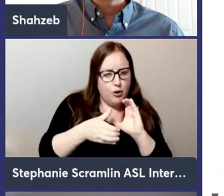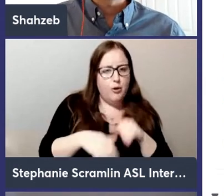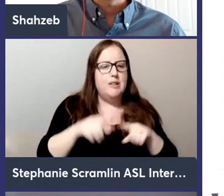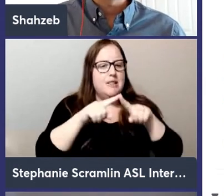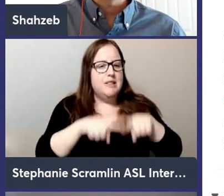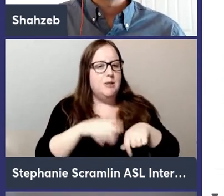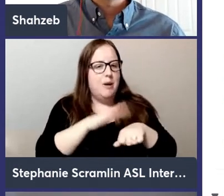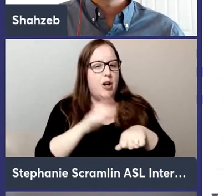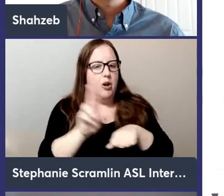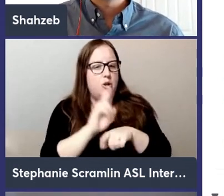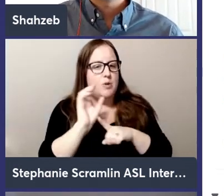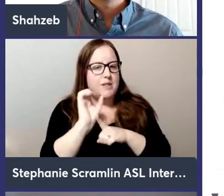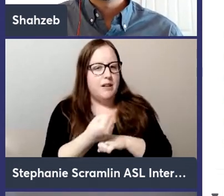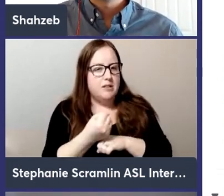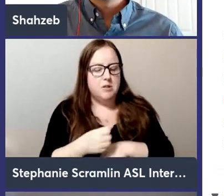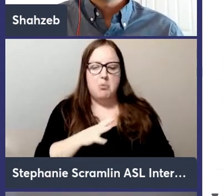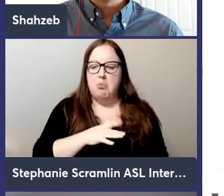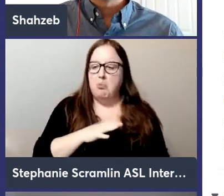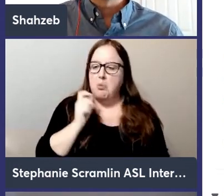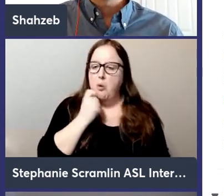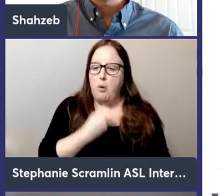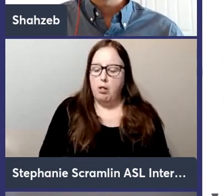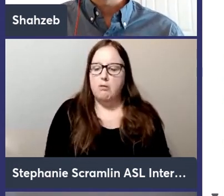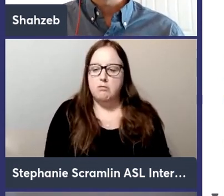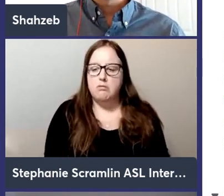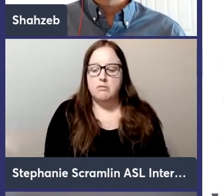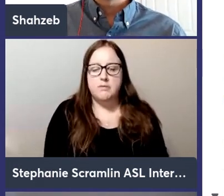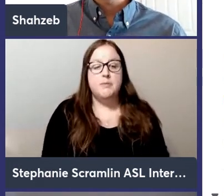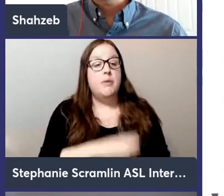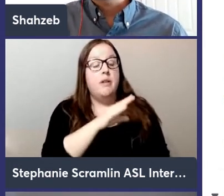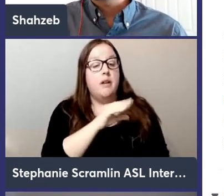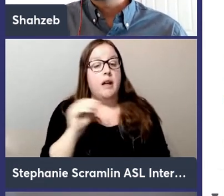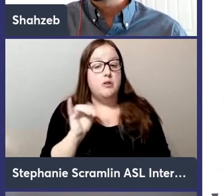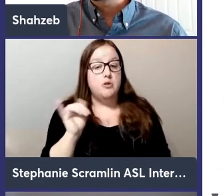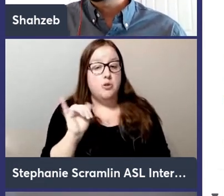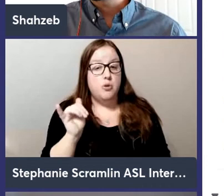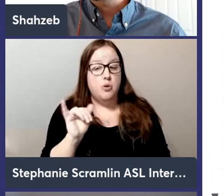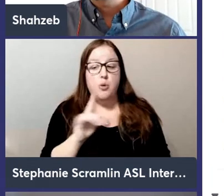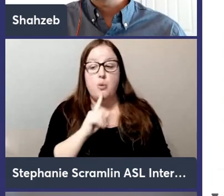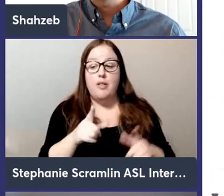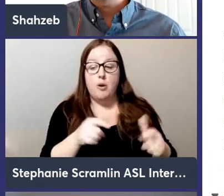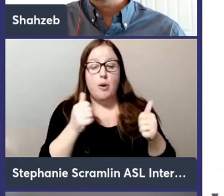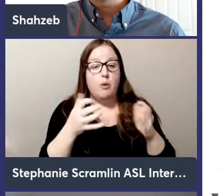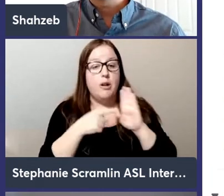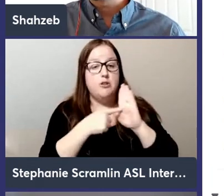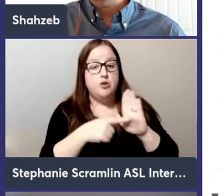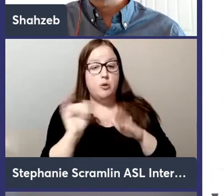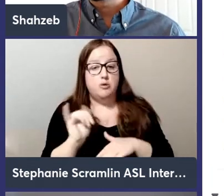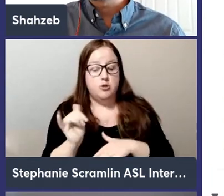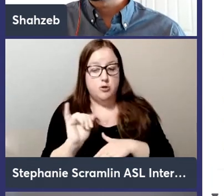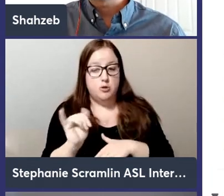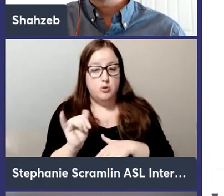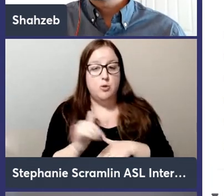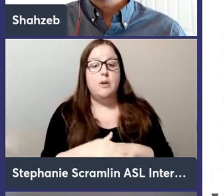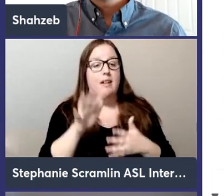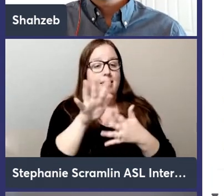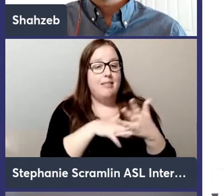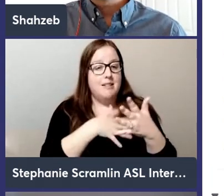on your use cases. Cool. And then real quick, just want to show you, the table